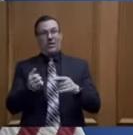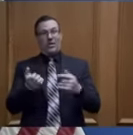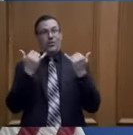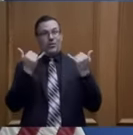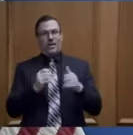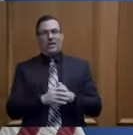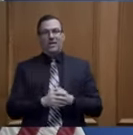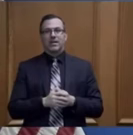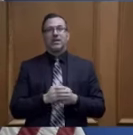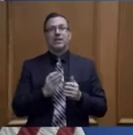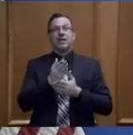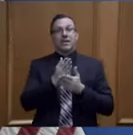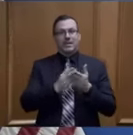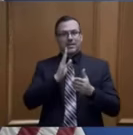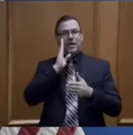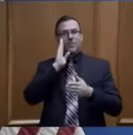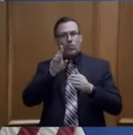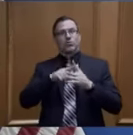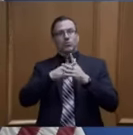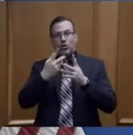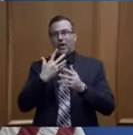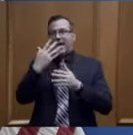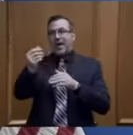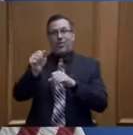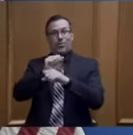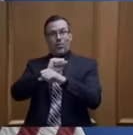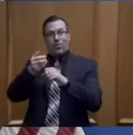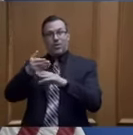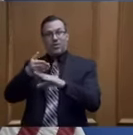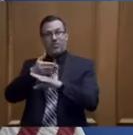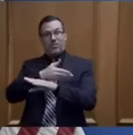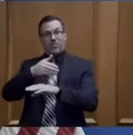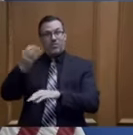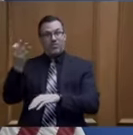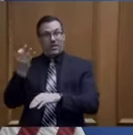patient contacts before this week is over. We are grateful to